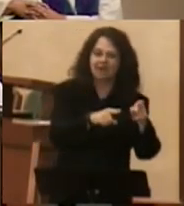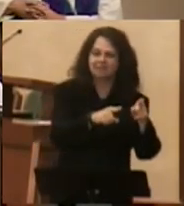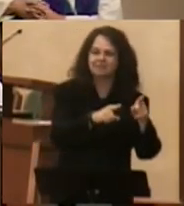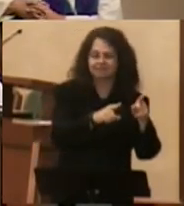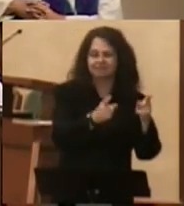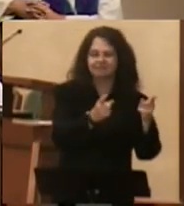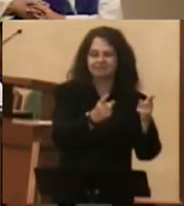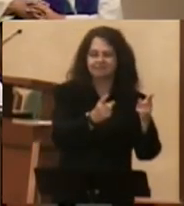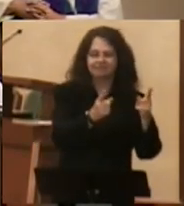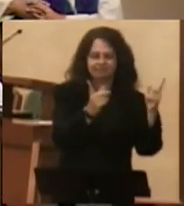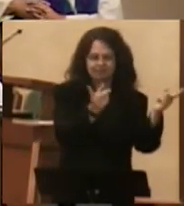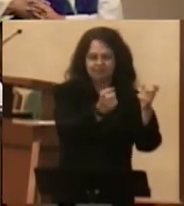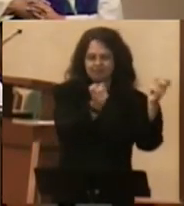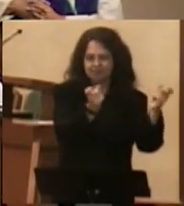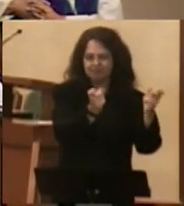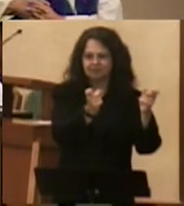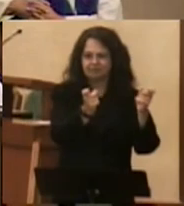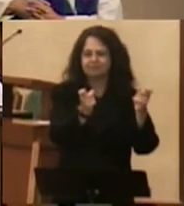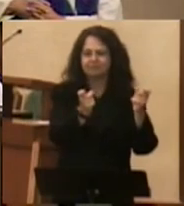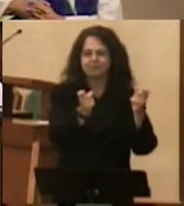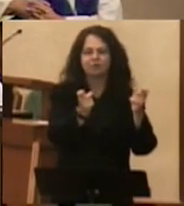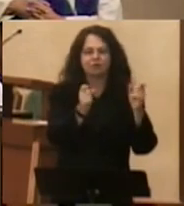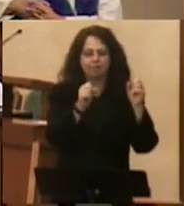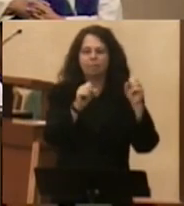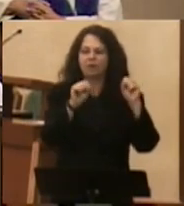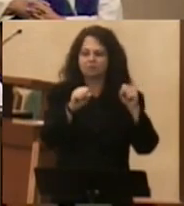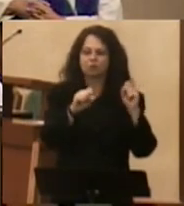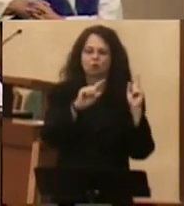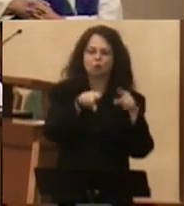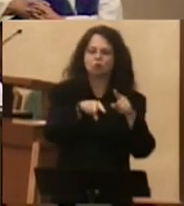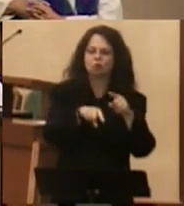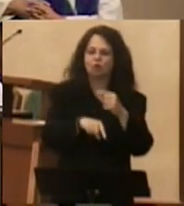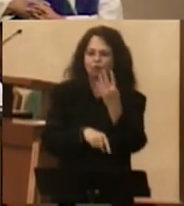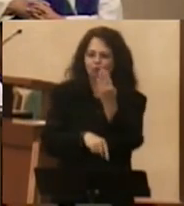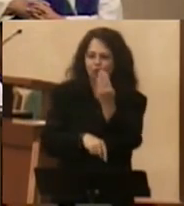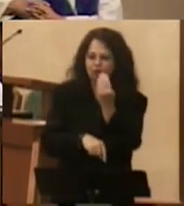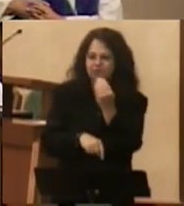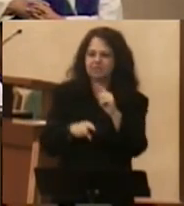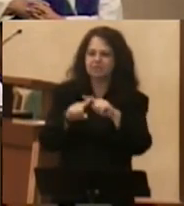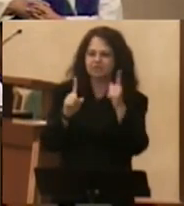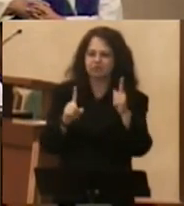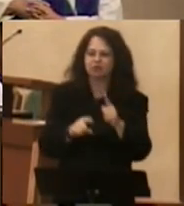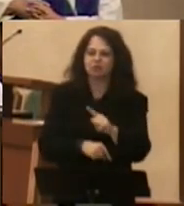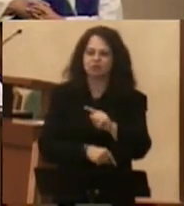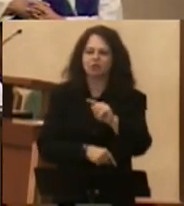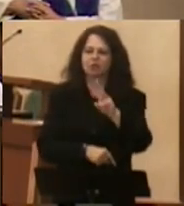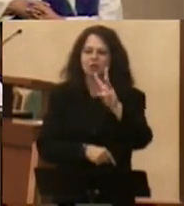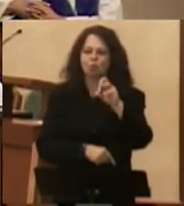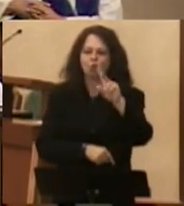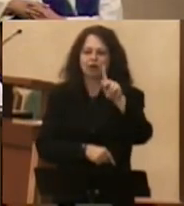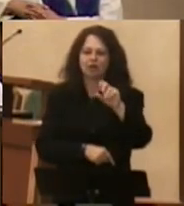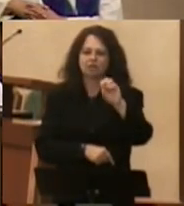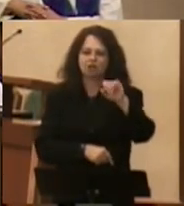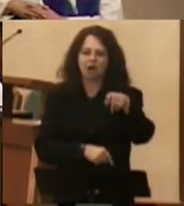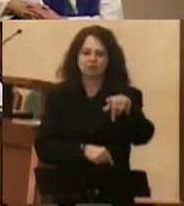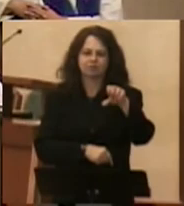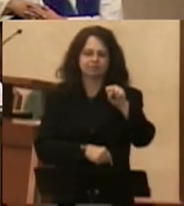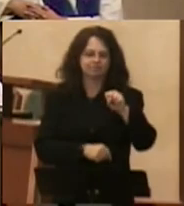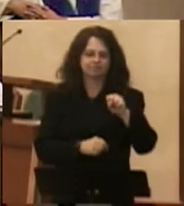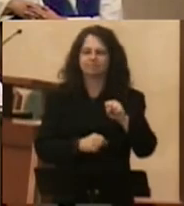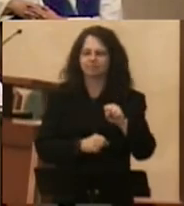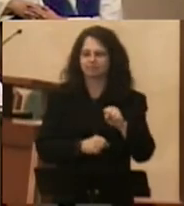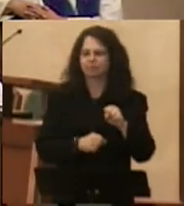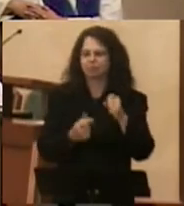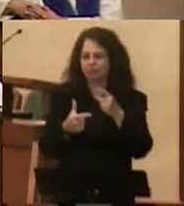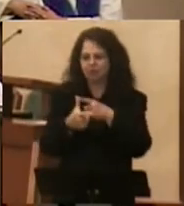the opportunity to attend any of 14 different workshops. Workshop topics included